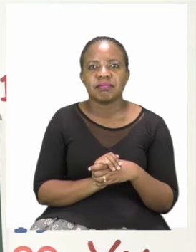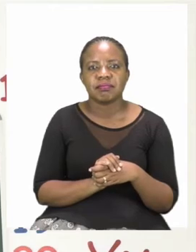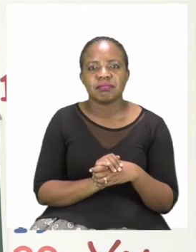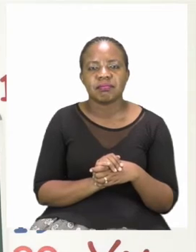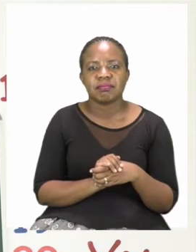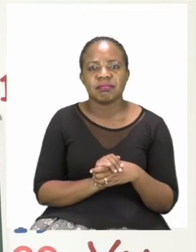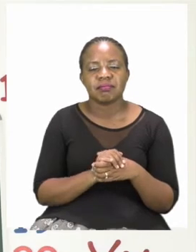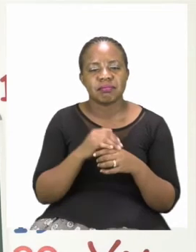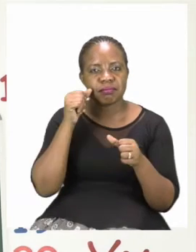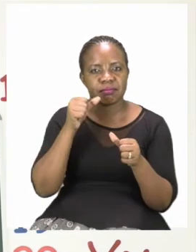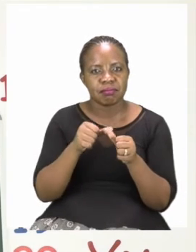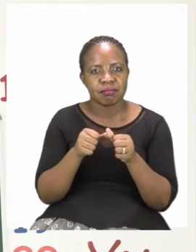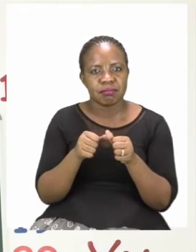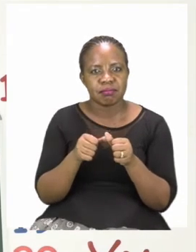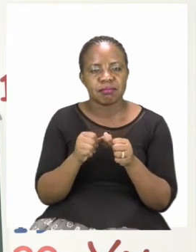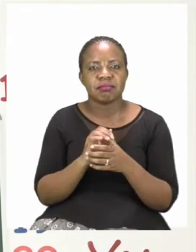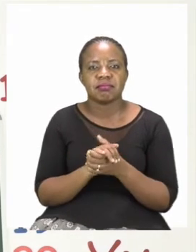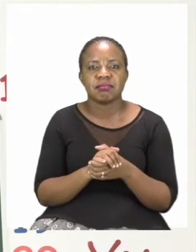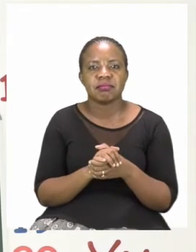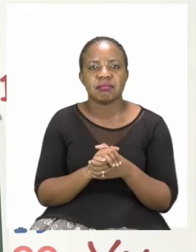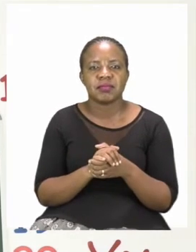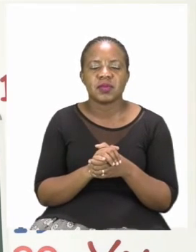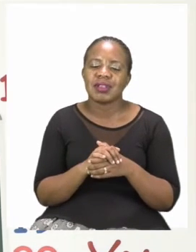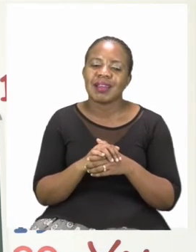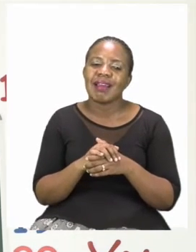booklet. You are going to go